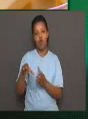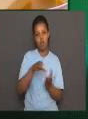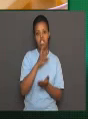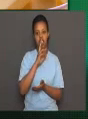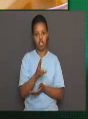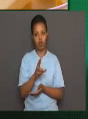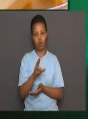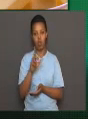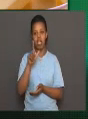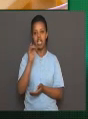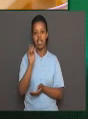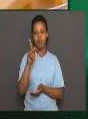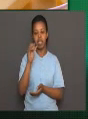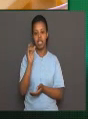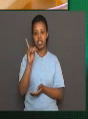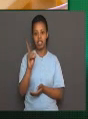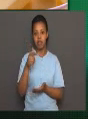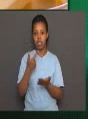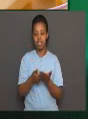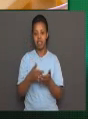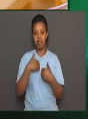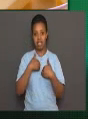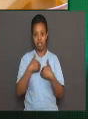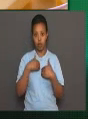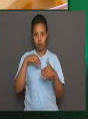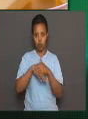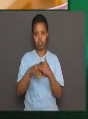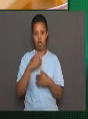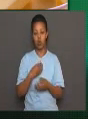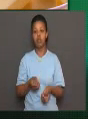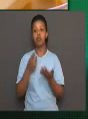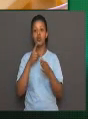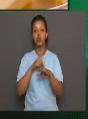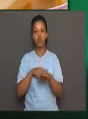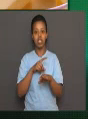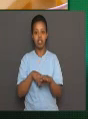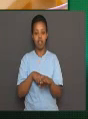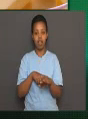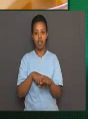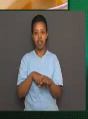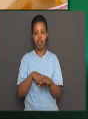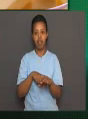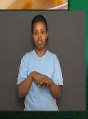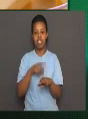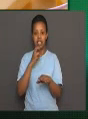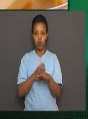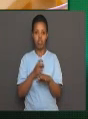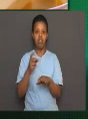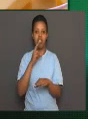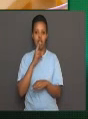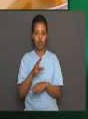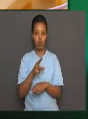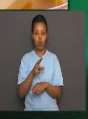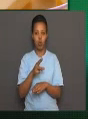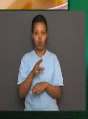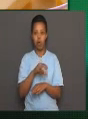The lipids occurring in animals are more likely to be solid at room